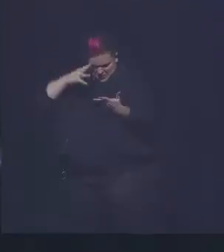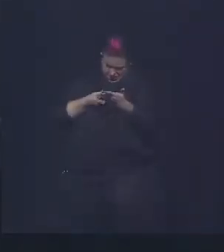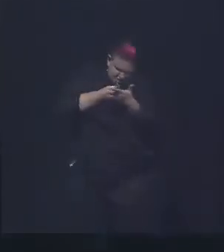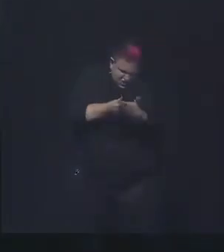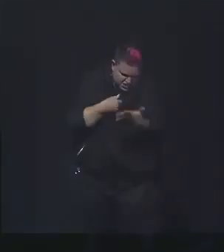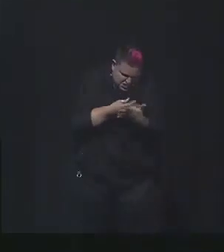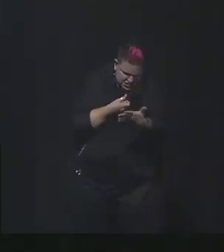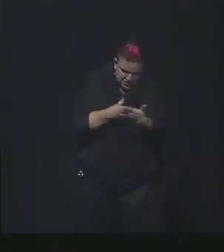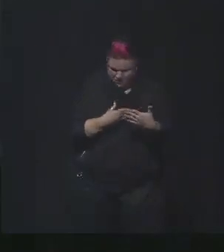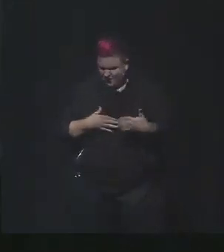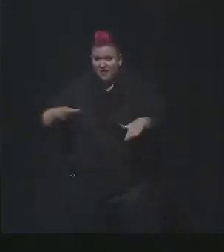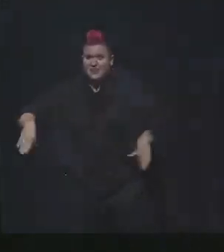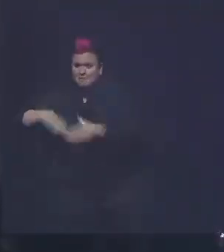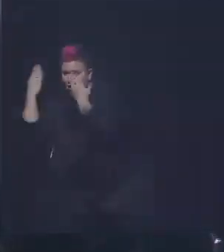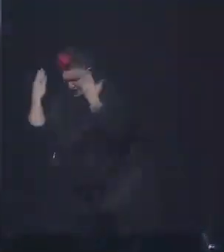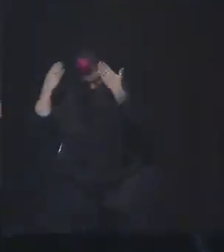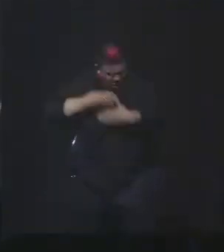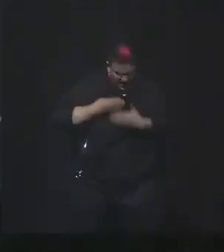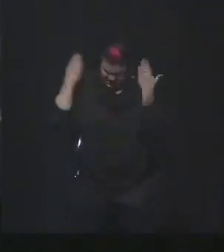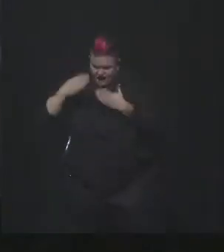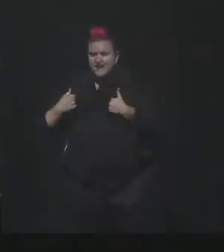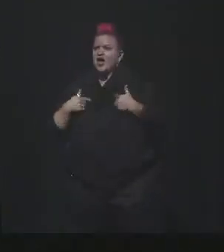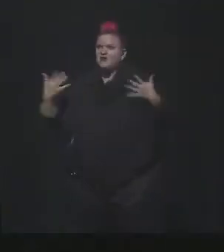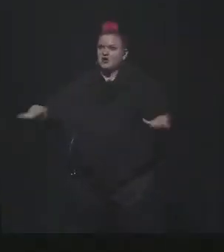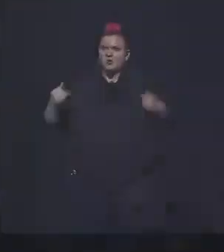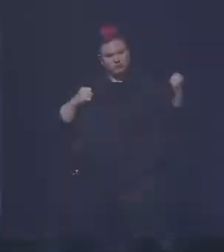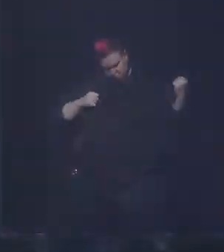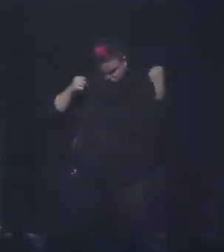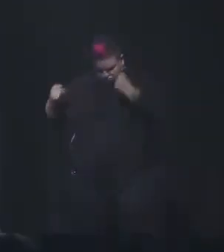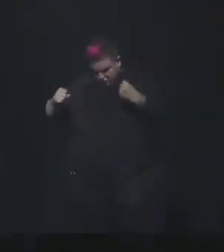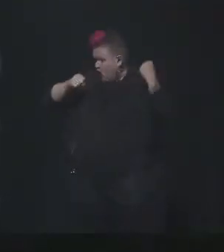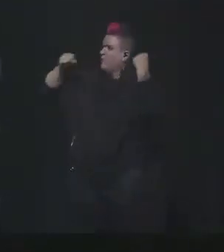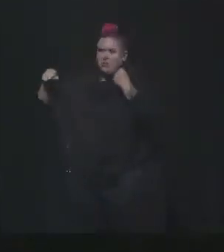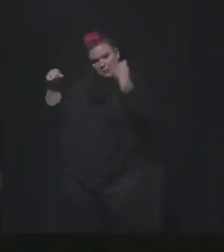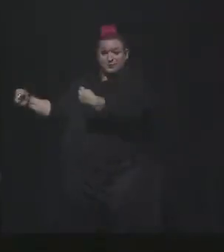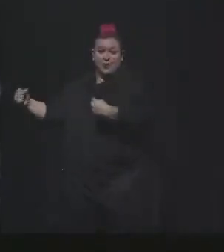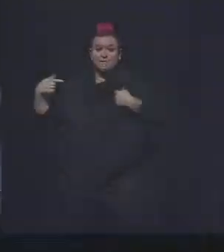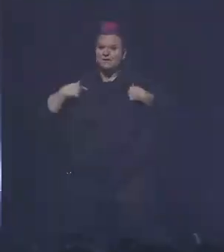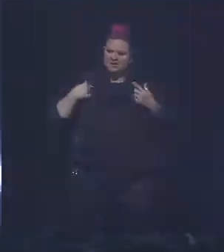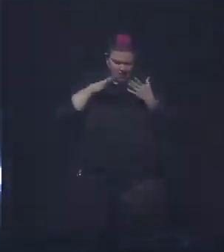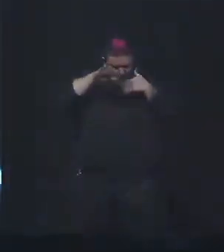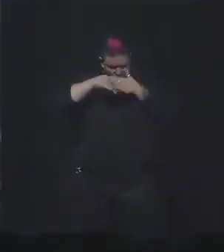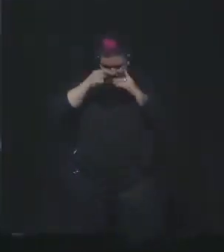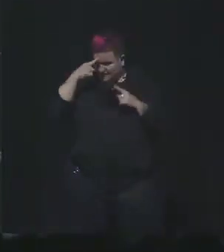fully am a tour de force to be reckoned with. Rap blacksmith, suffer 7 times a sift. Paradigm shifts,